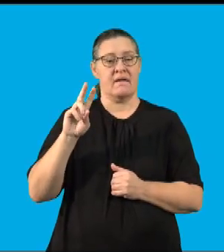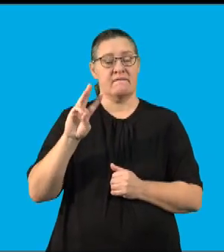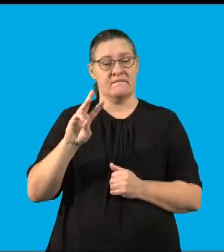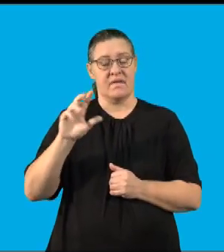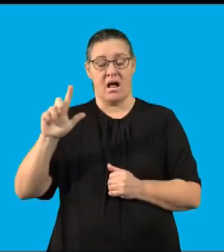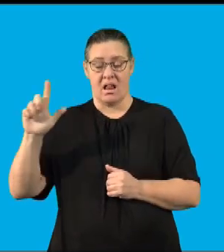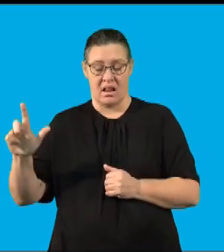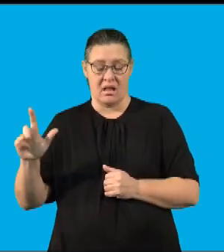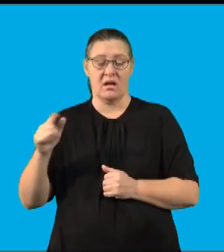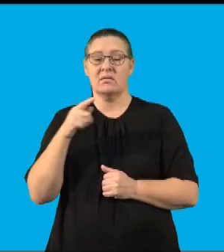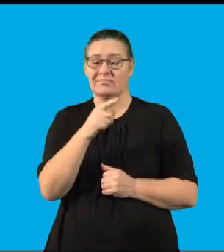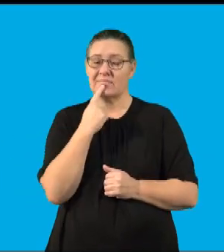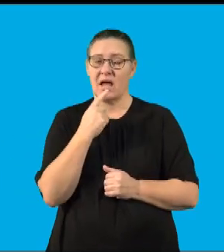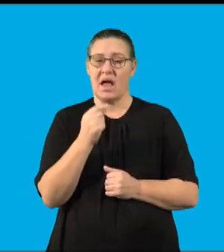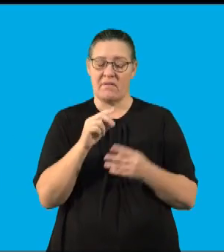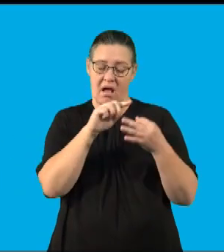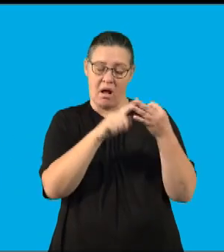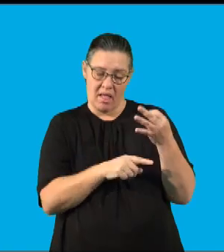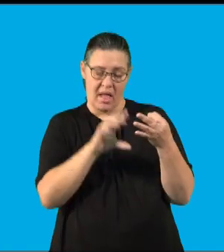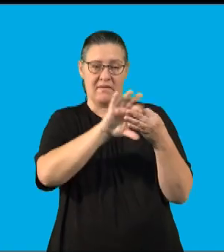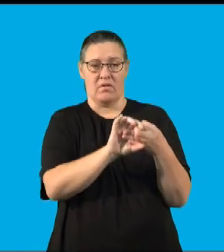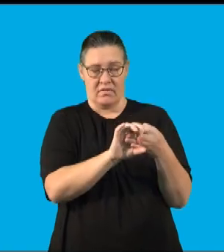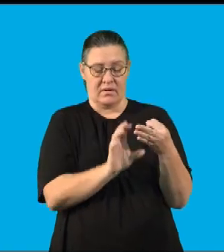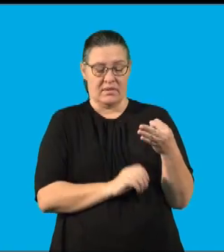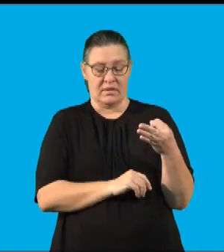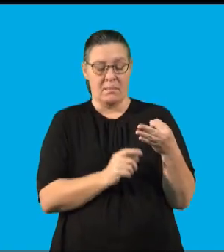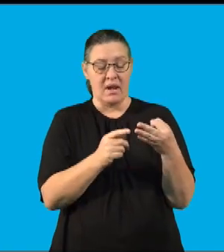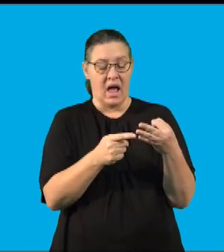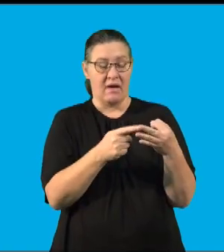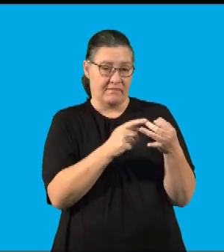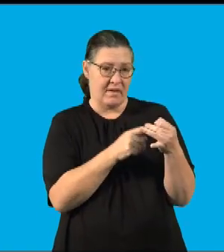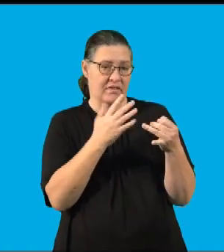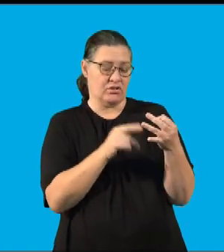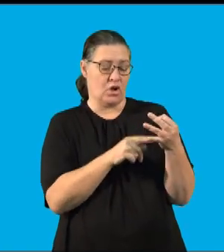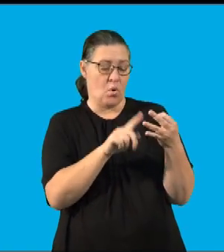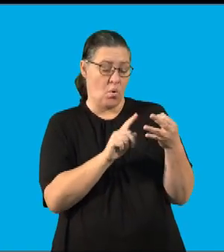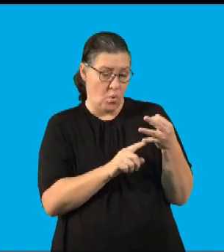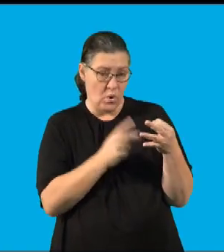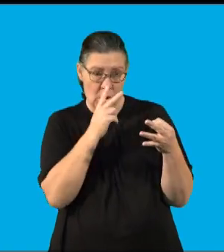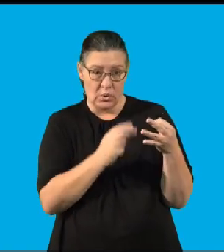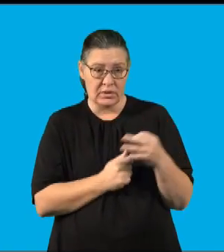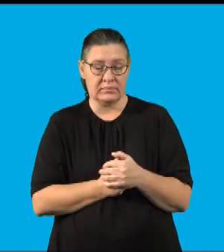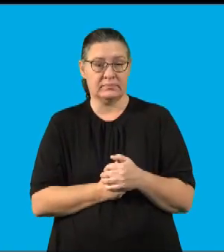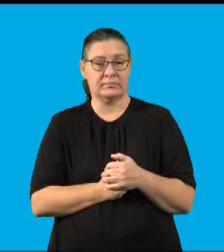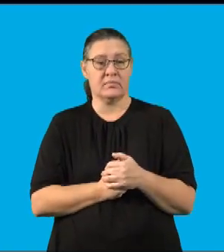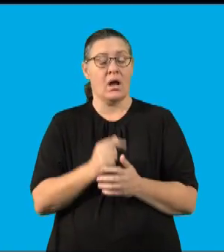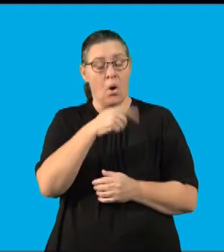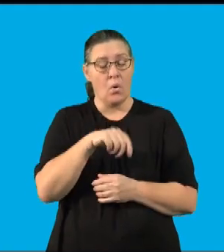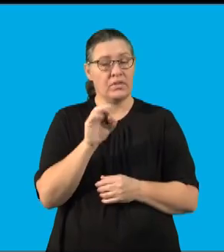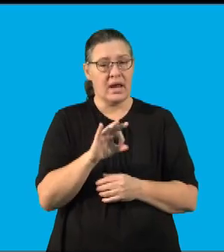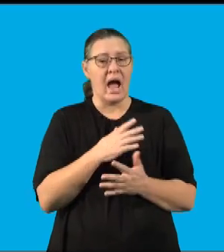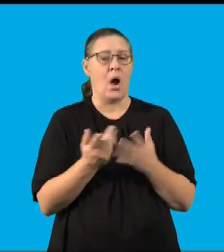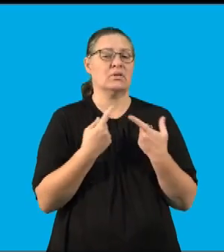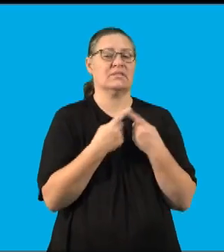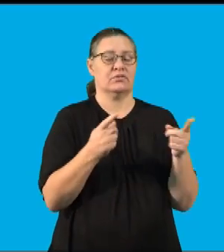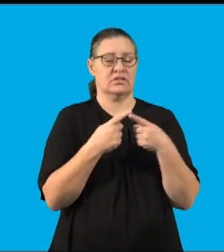bonds, which we've talked about, now the London forces and the dipole-dipole forces. Now these three particular intermolecular forces,